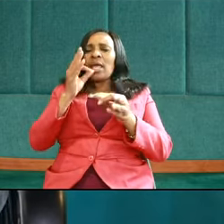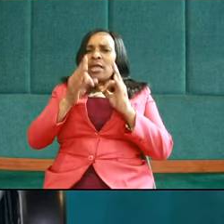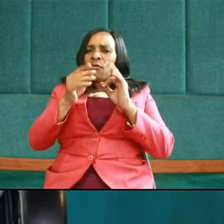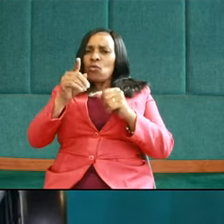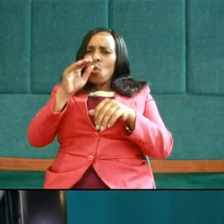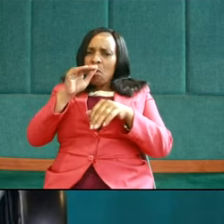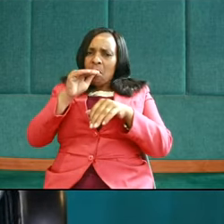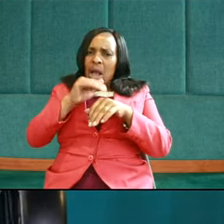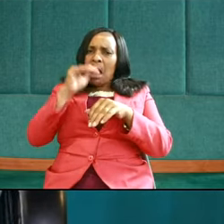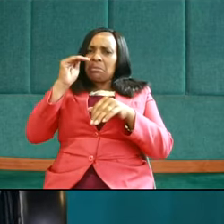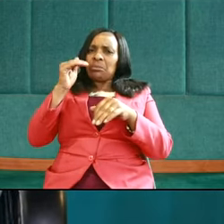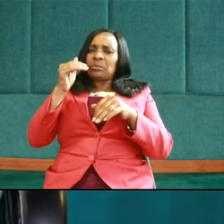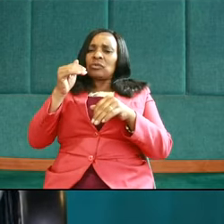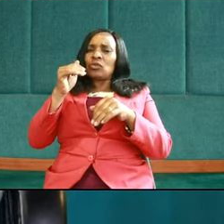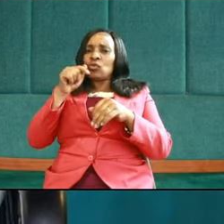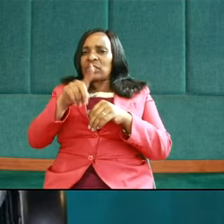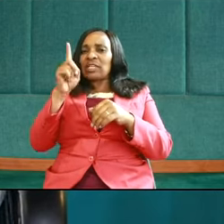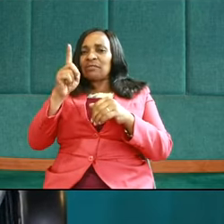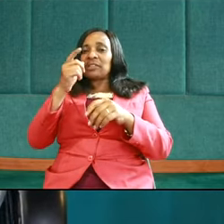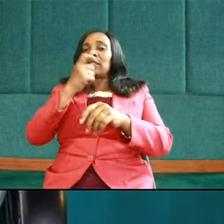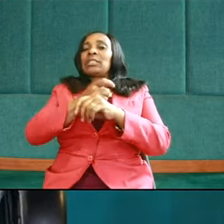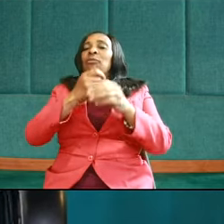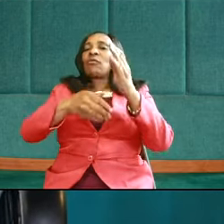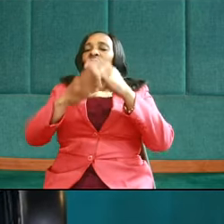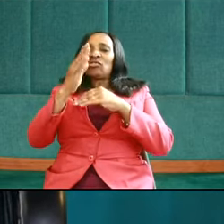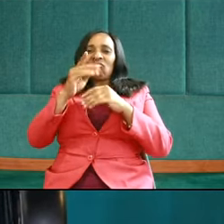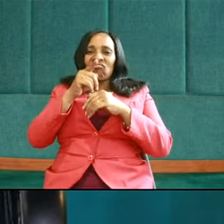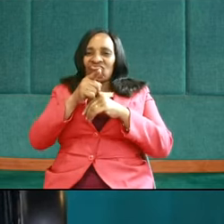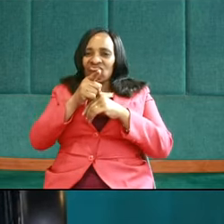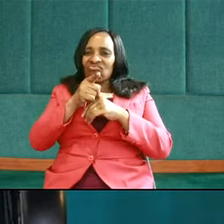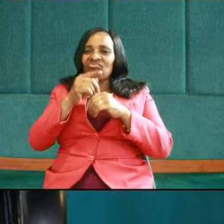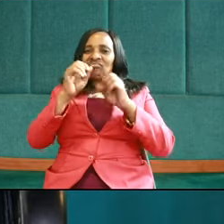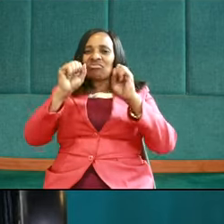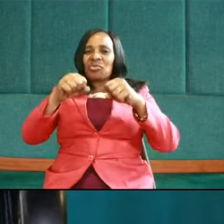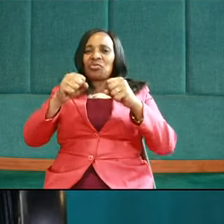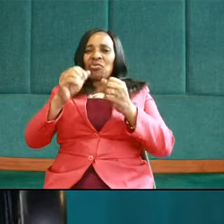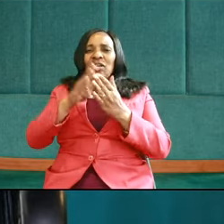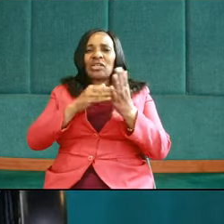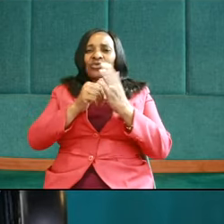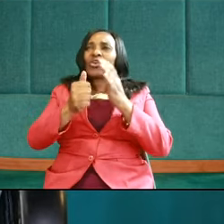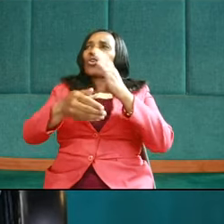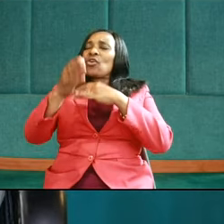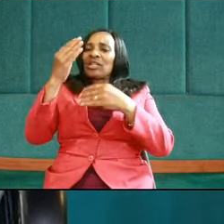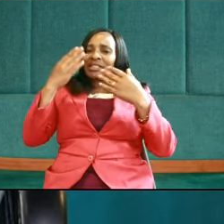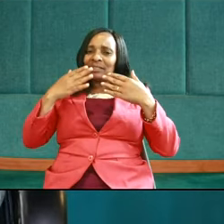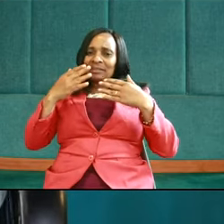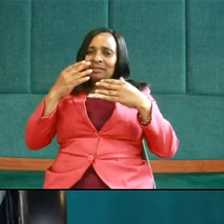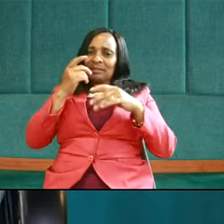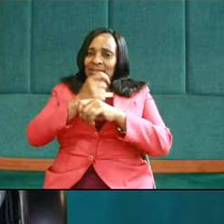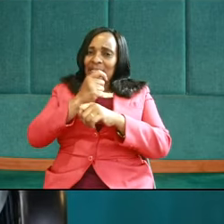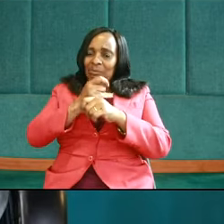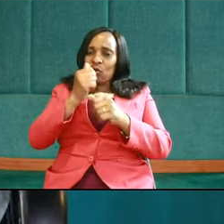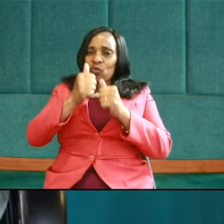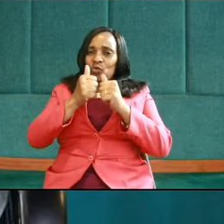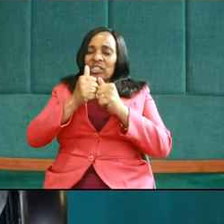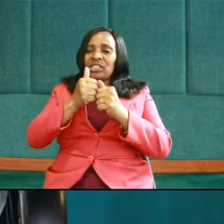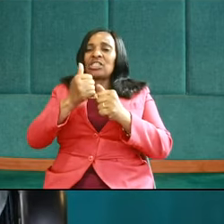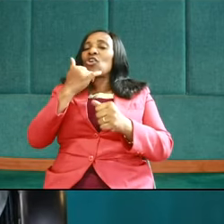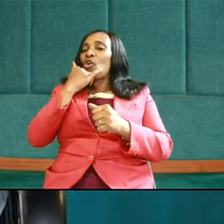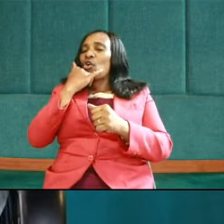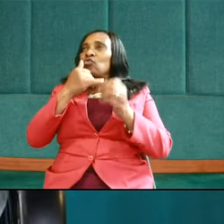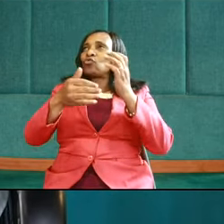harm yourself, then you're the temple of God. So you are destroying God's temple, which is offensive to God for